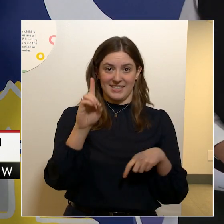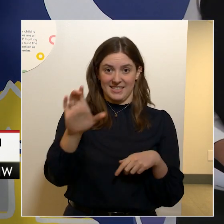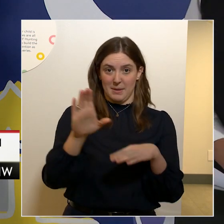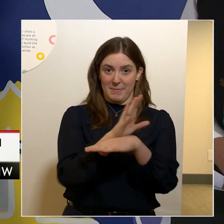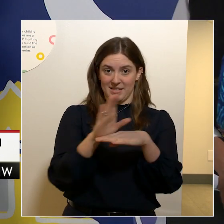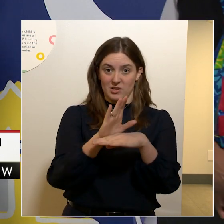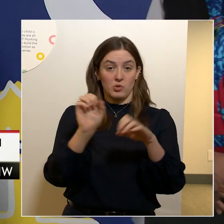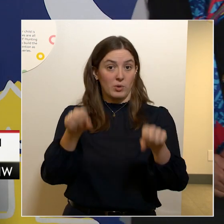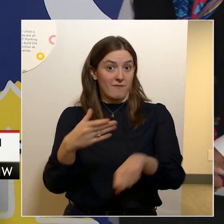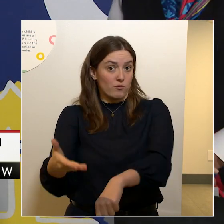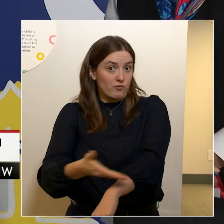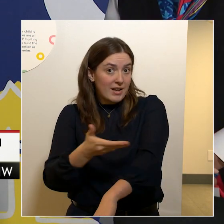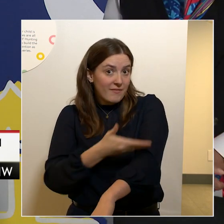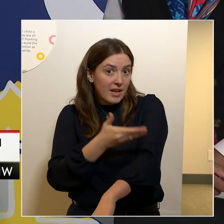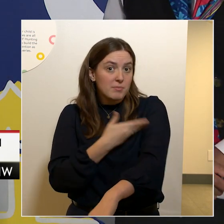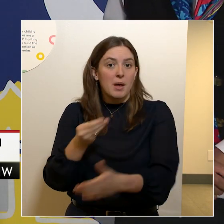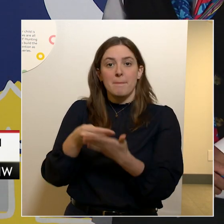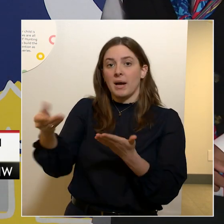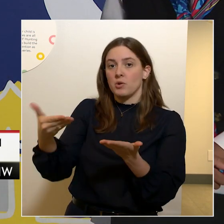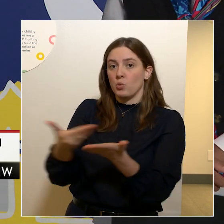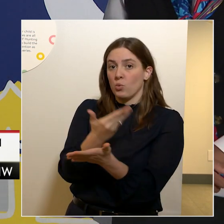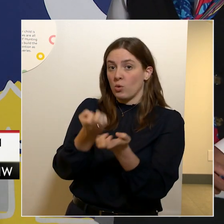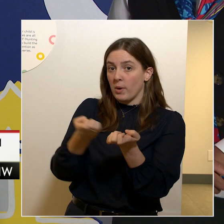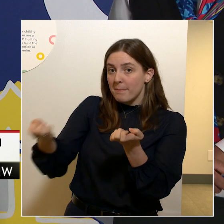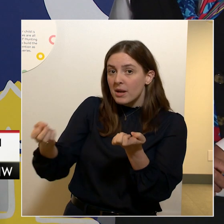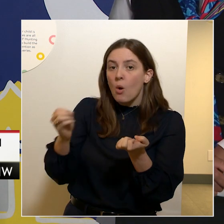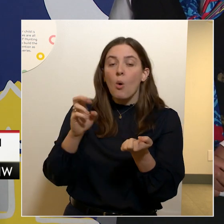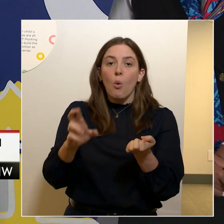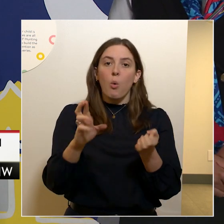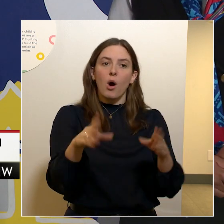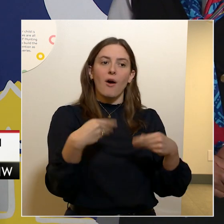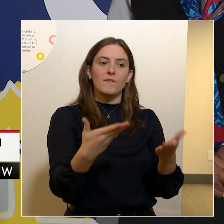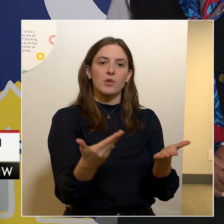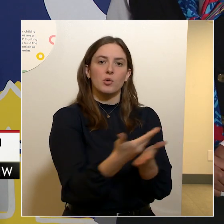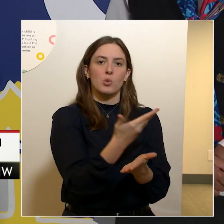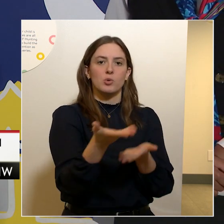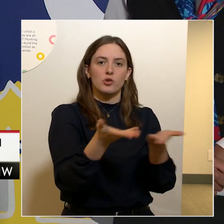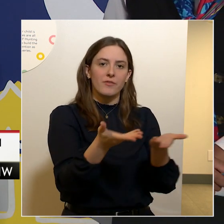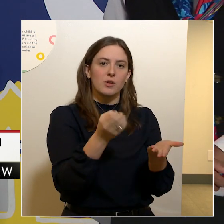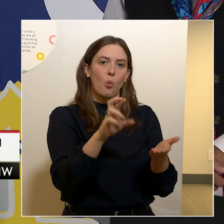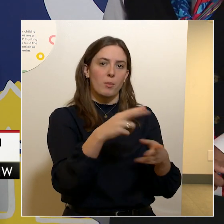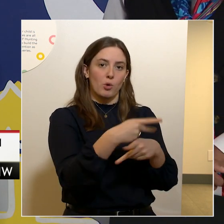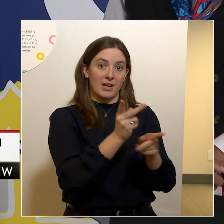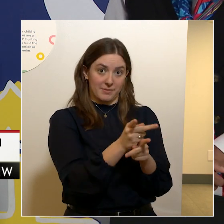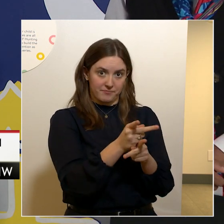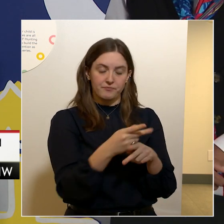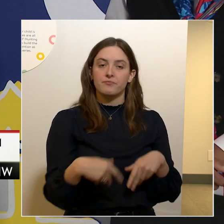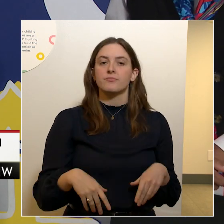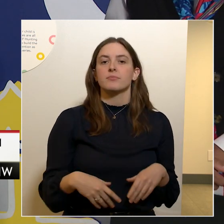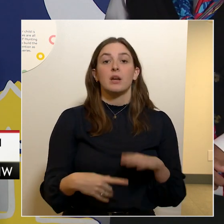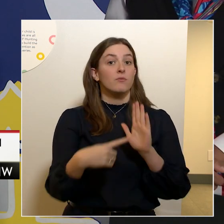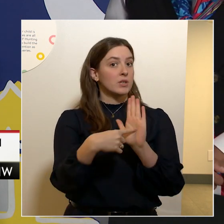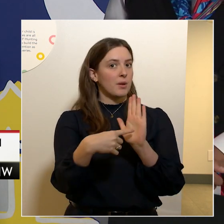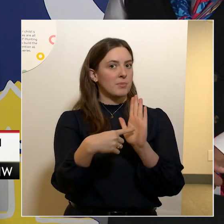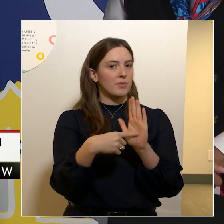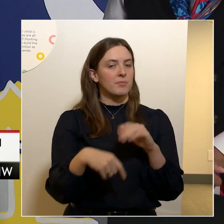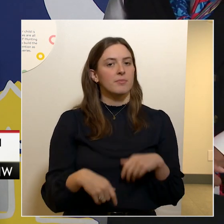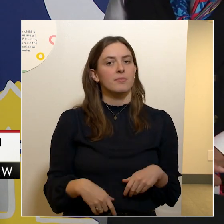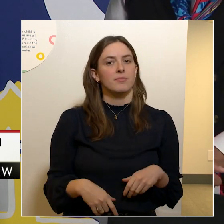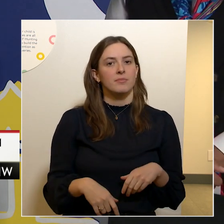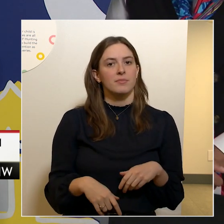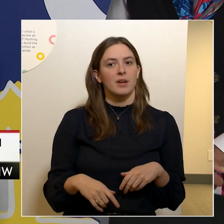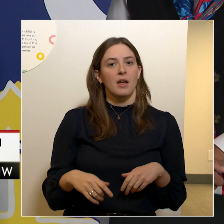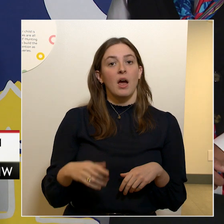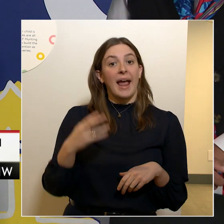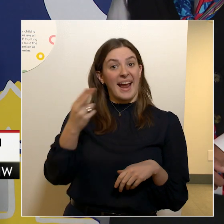their property, purchase new equipment, or offer a new service or product. For example, Thrive Hair Bar on